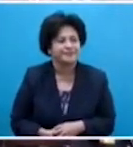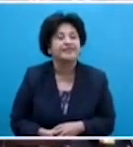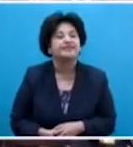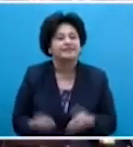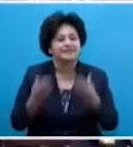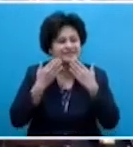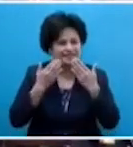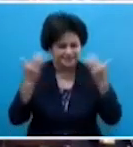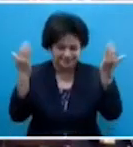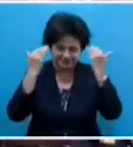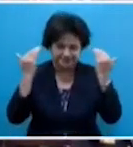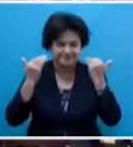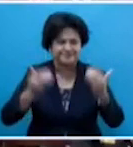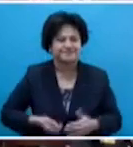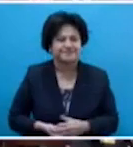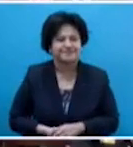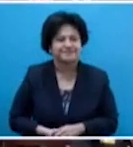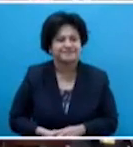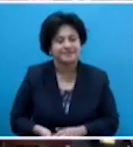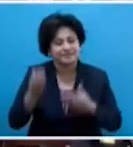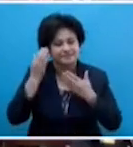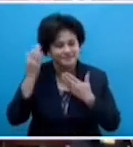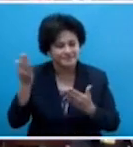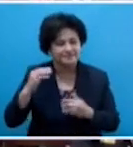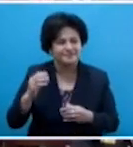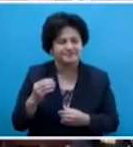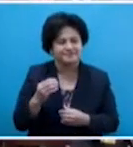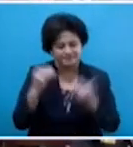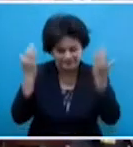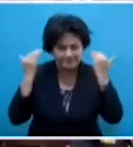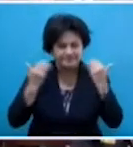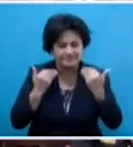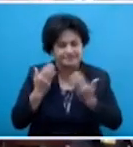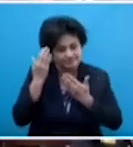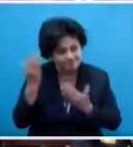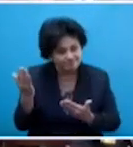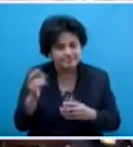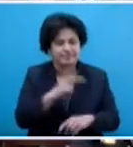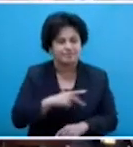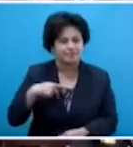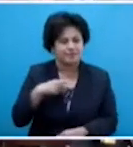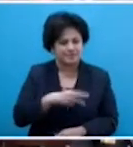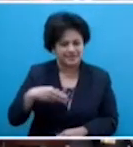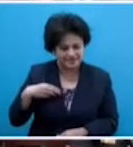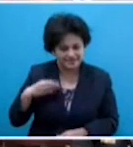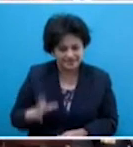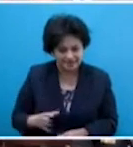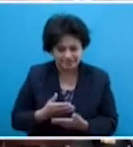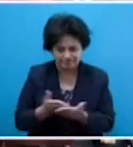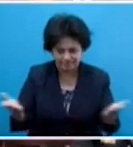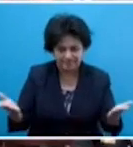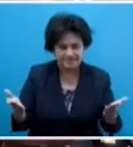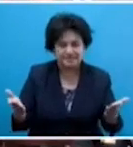Thank you, Mr. Speaker, sir. Honourable Speaker, Honourable Prime Minister, Honourable Cabinet Ministers, Leader